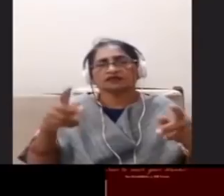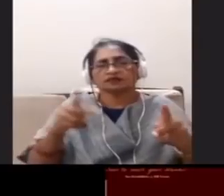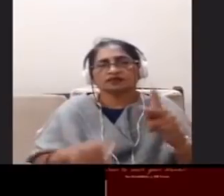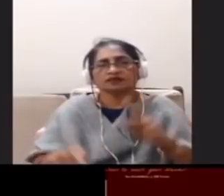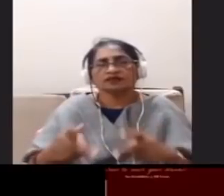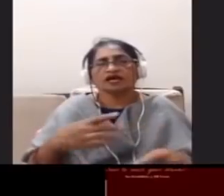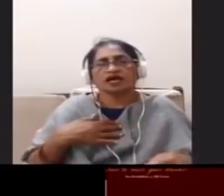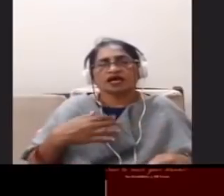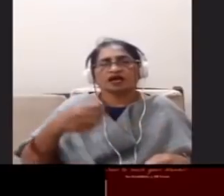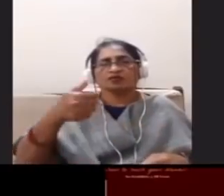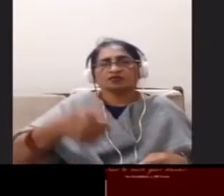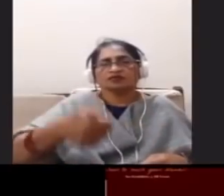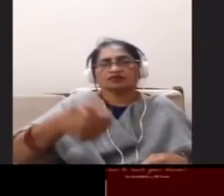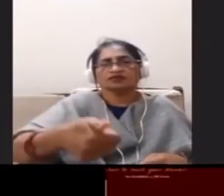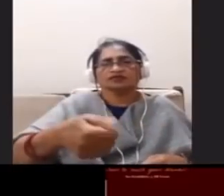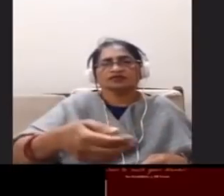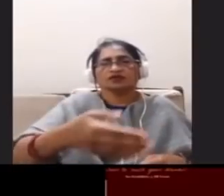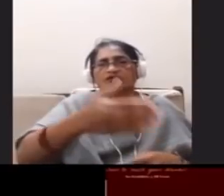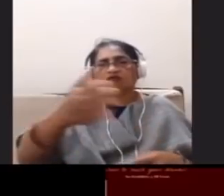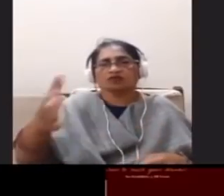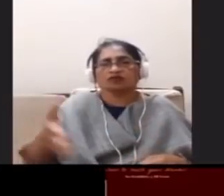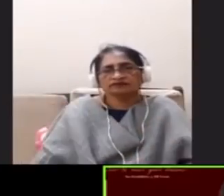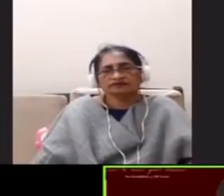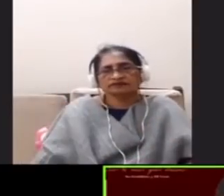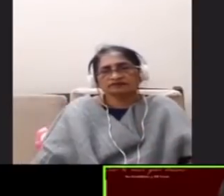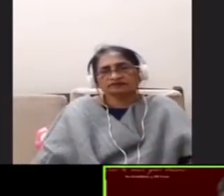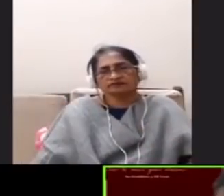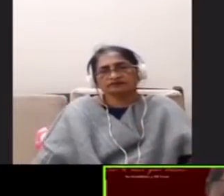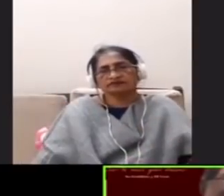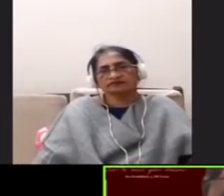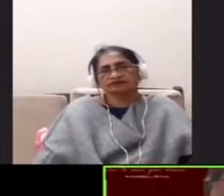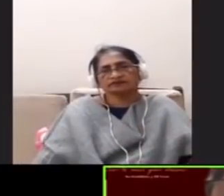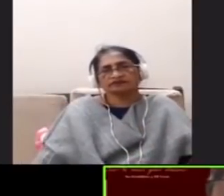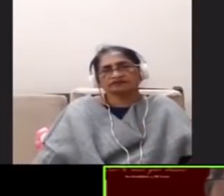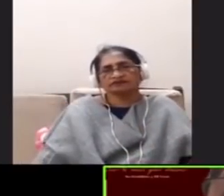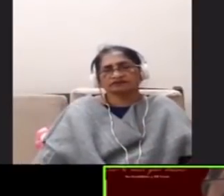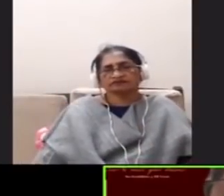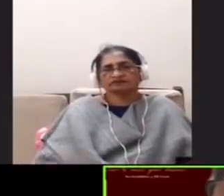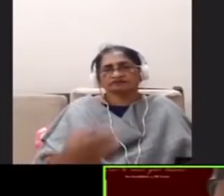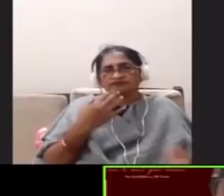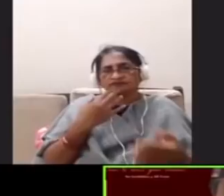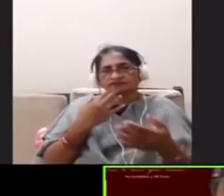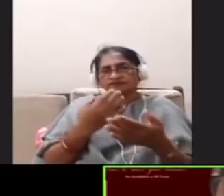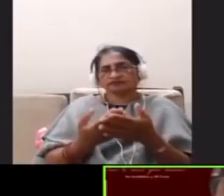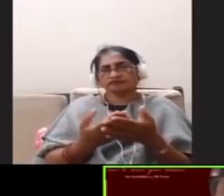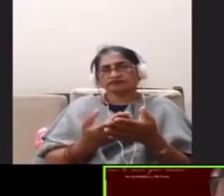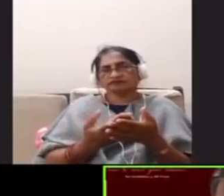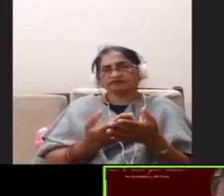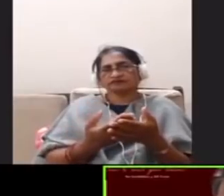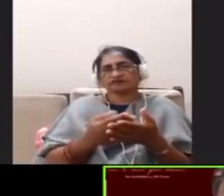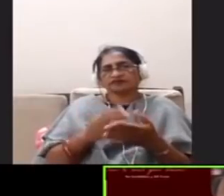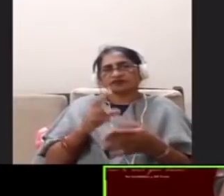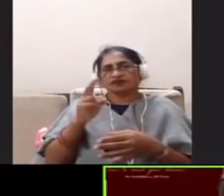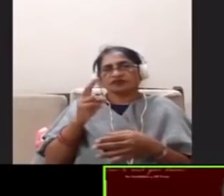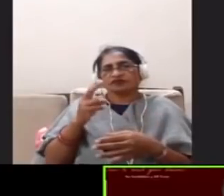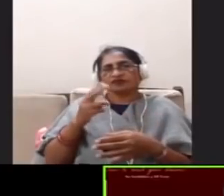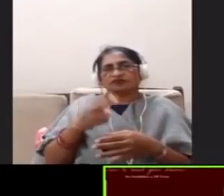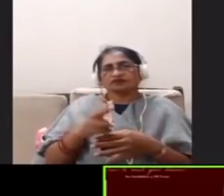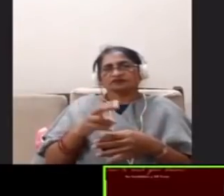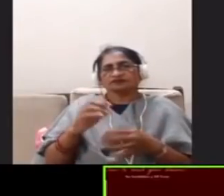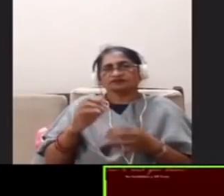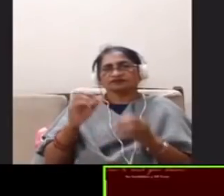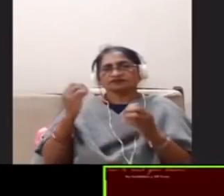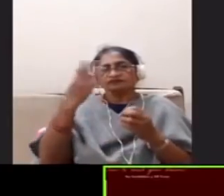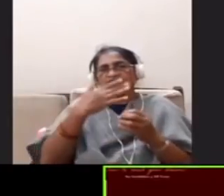fruitful commemorations for and for my country. Yeah, thank you, Honorable Sarah, ma'am, for the lovely message.